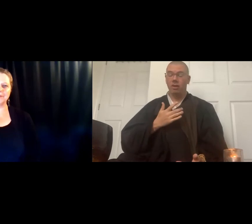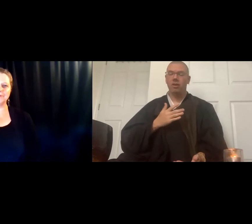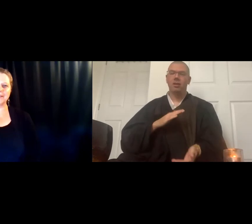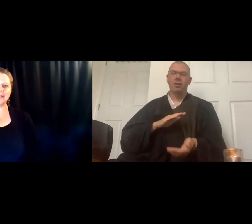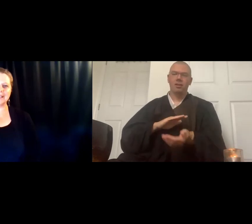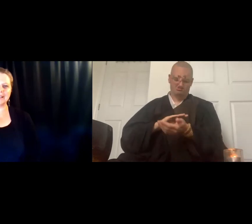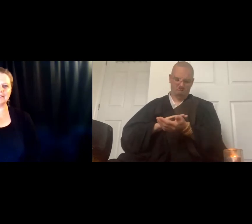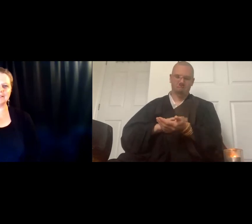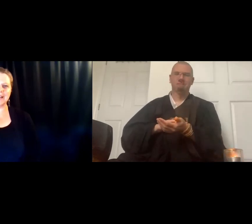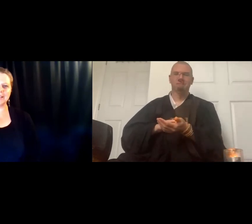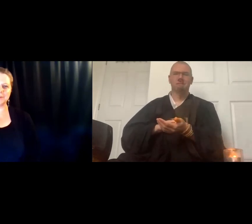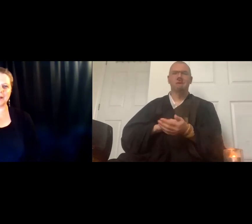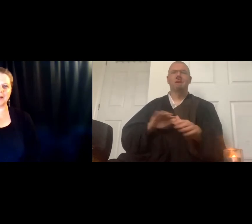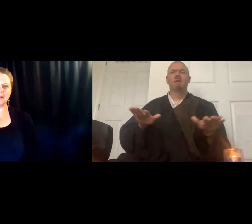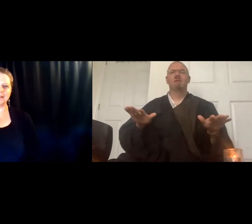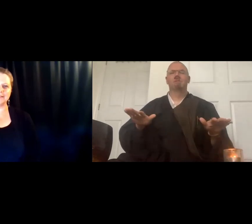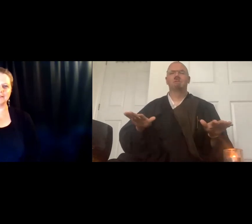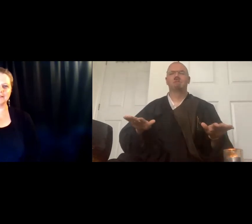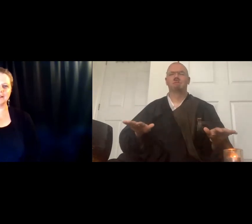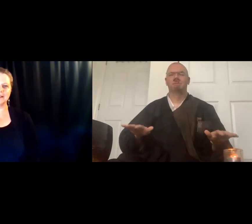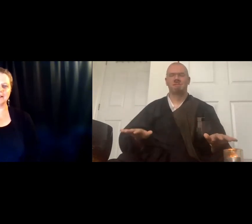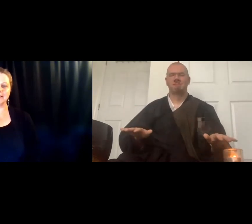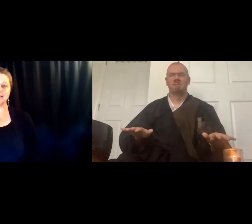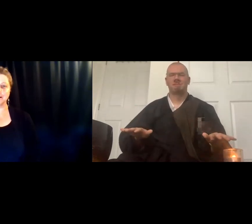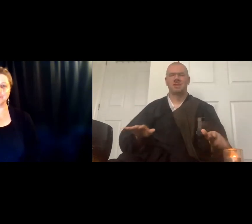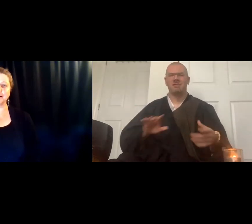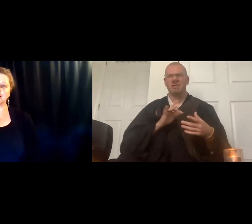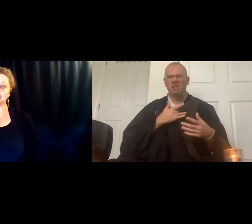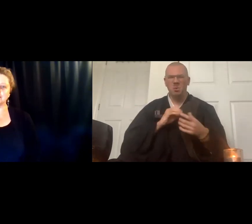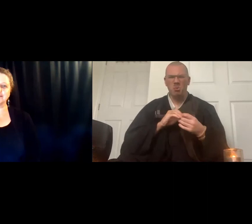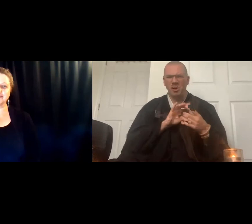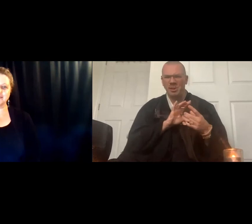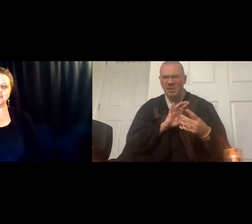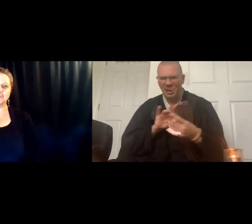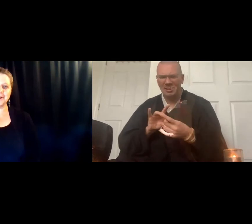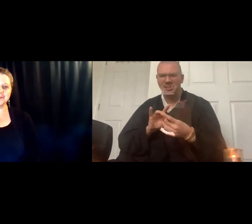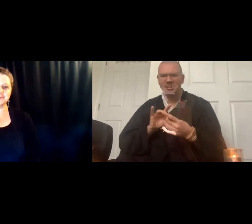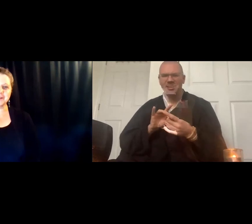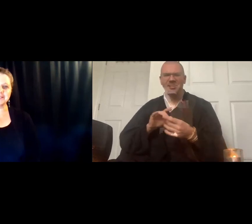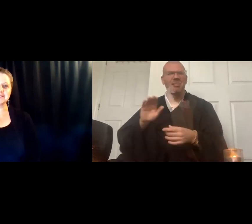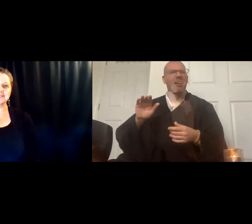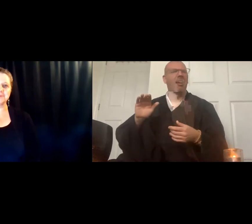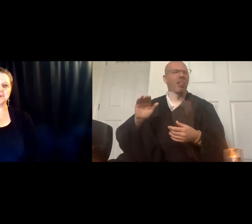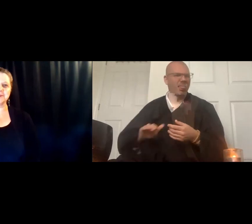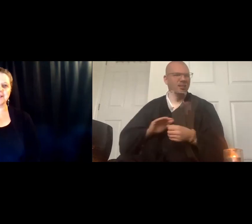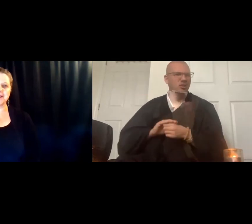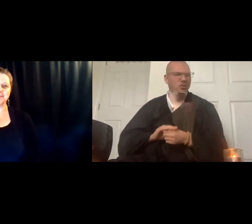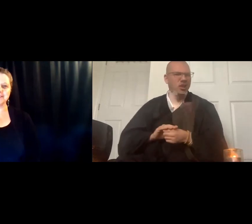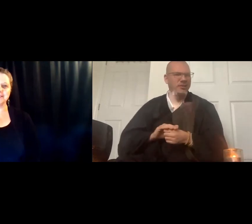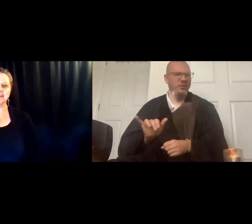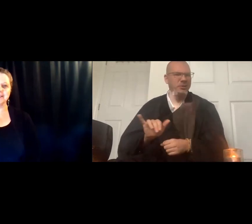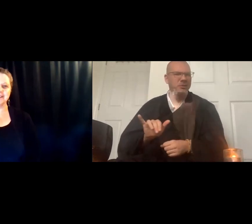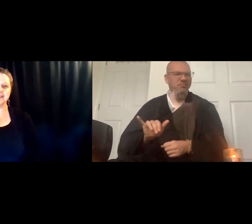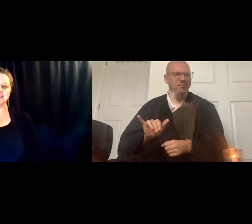How are you feeling inside your body? You'll notice your pulse rate will go